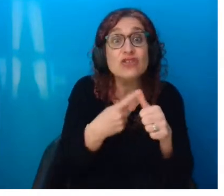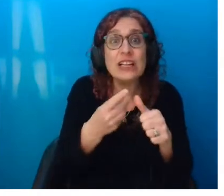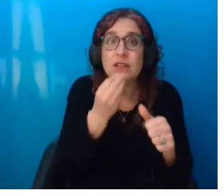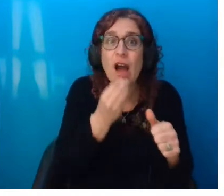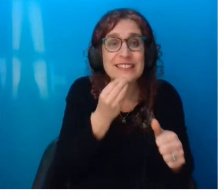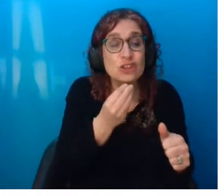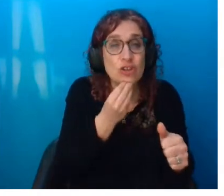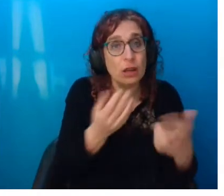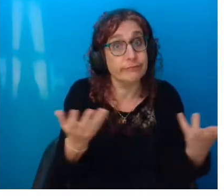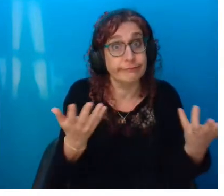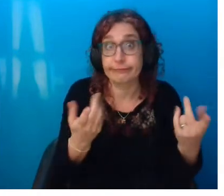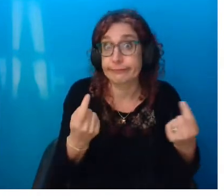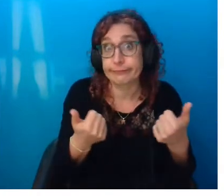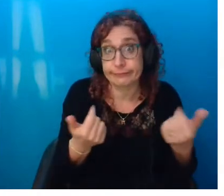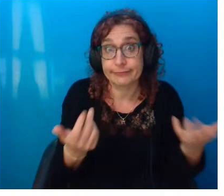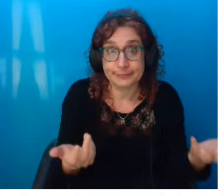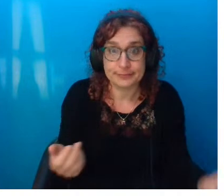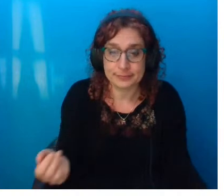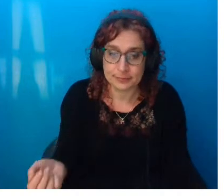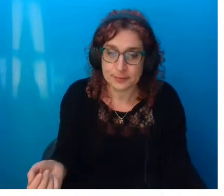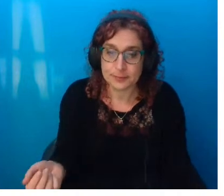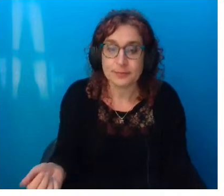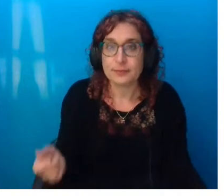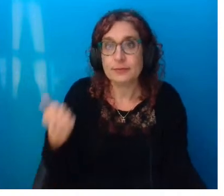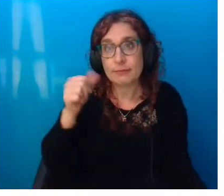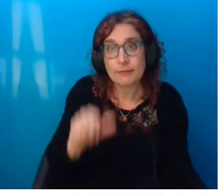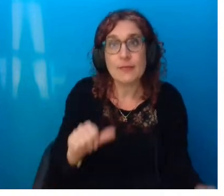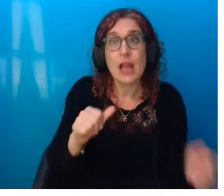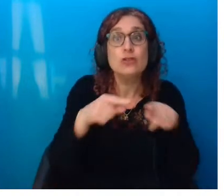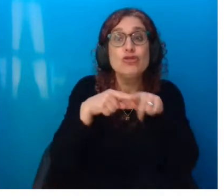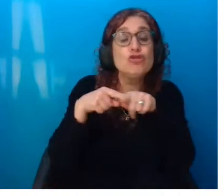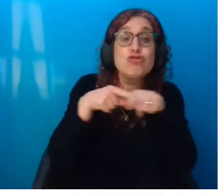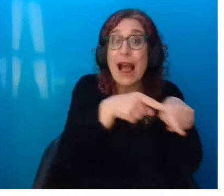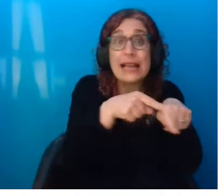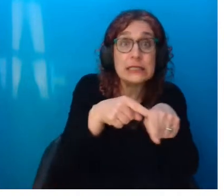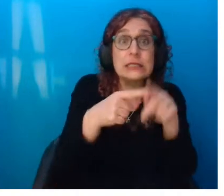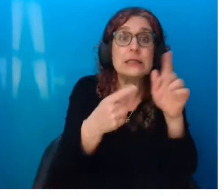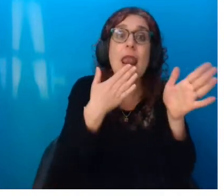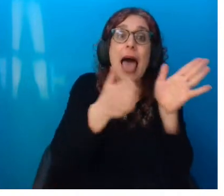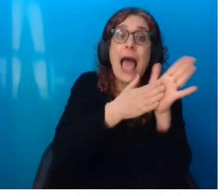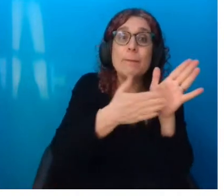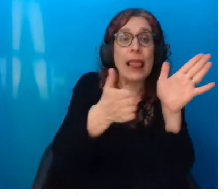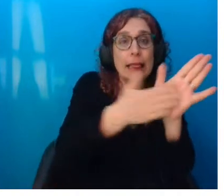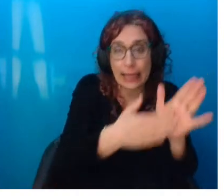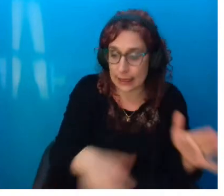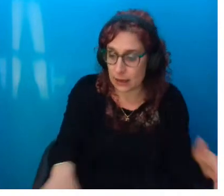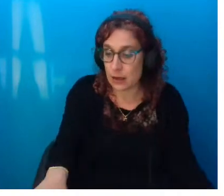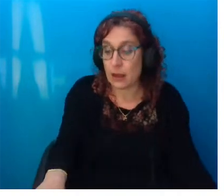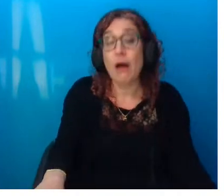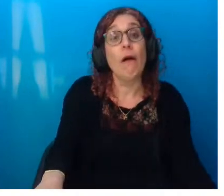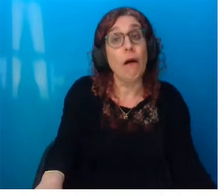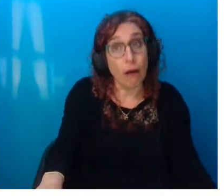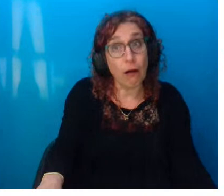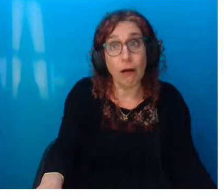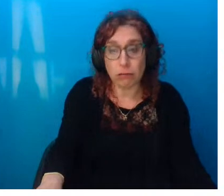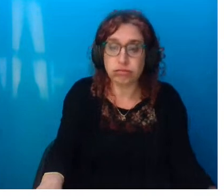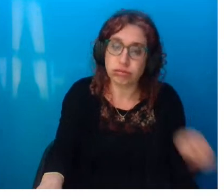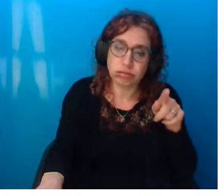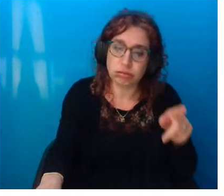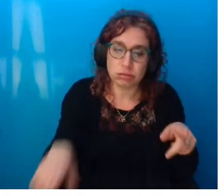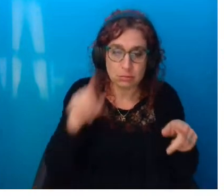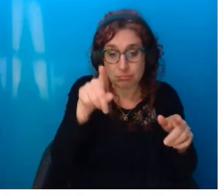What about trace labelling? Well, this is a nightmare for patients. This is a topic which is, I'm sure, very close to the heart of our sponsors, Allergy